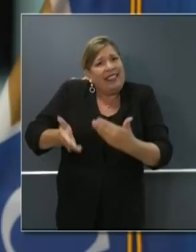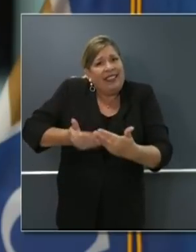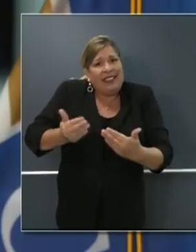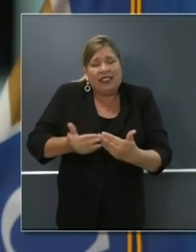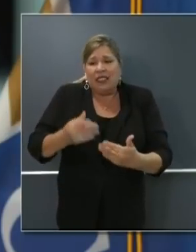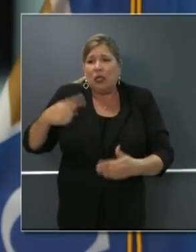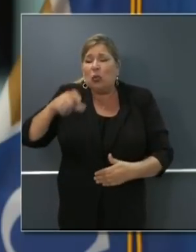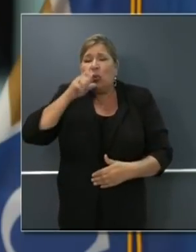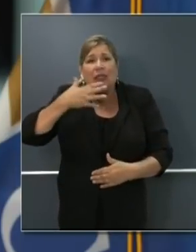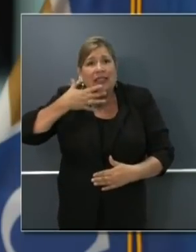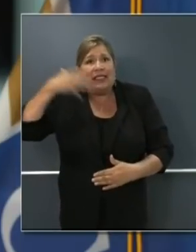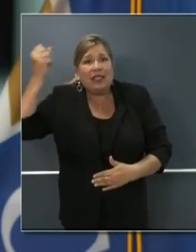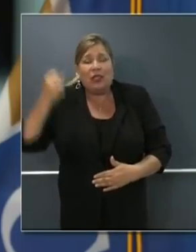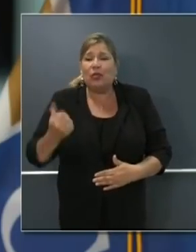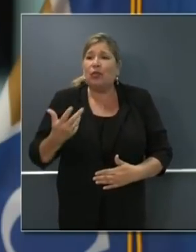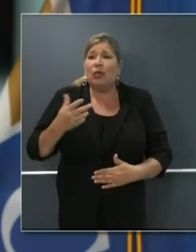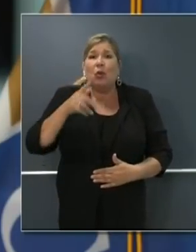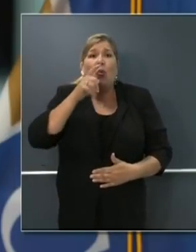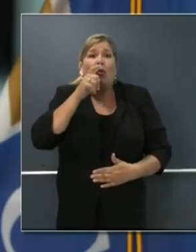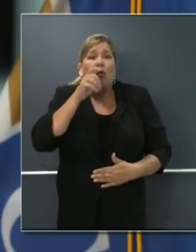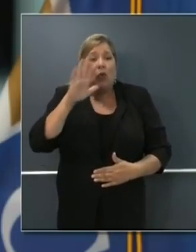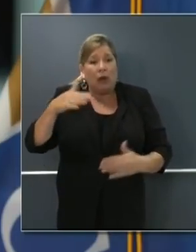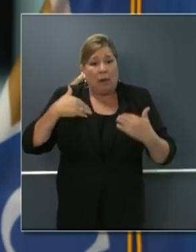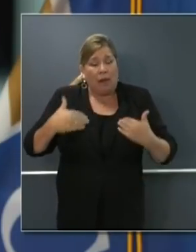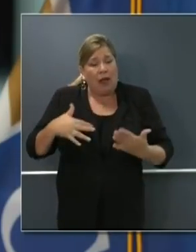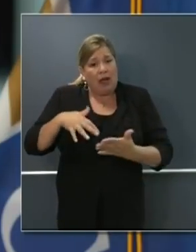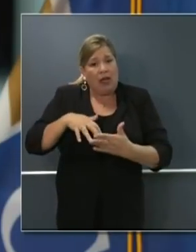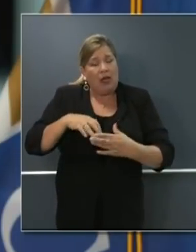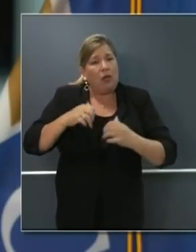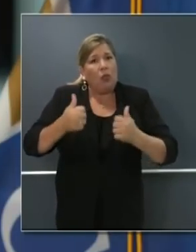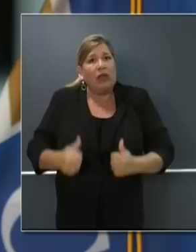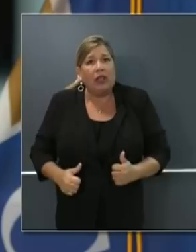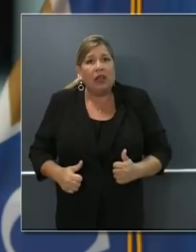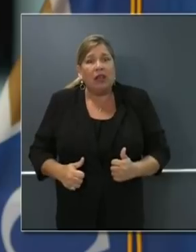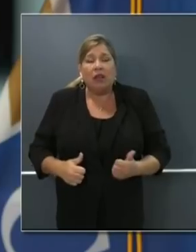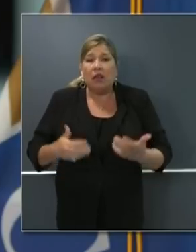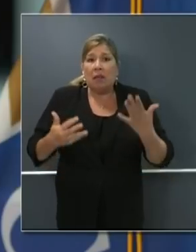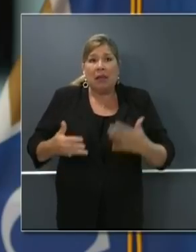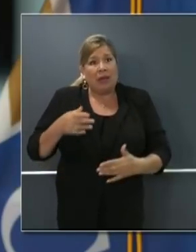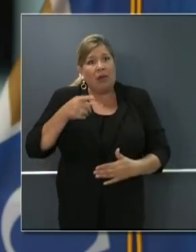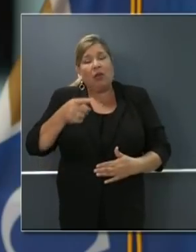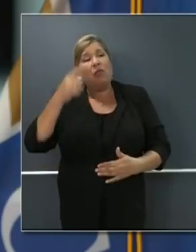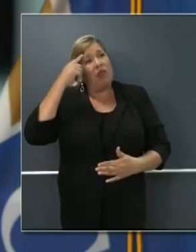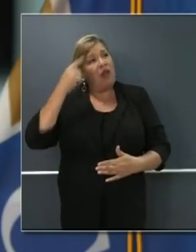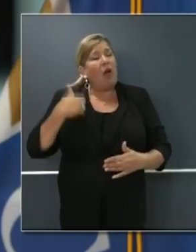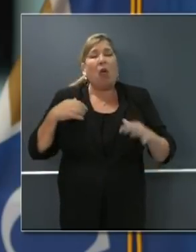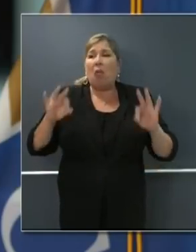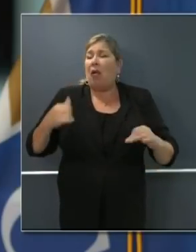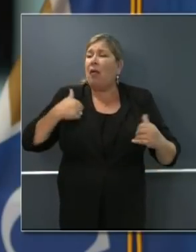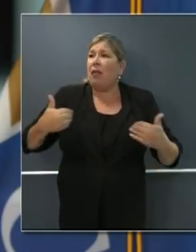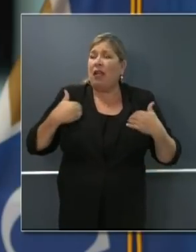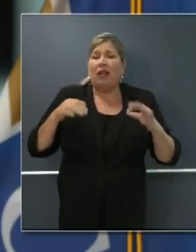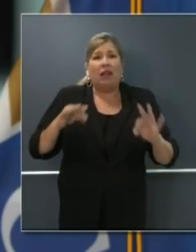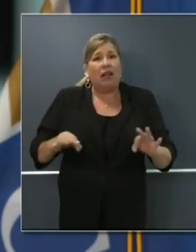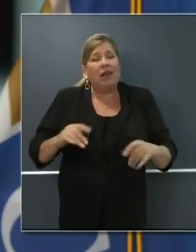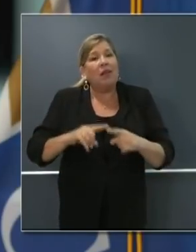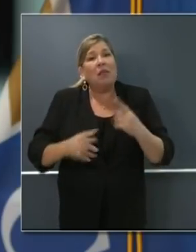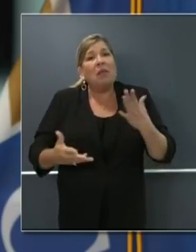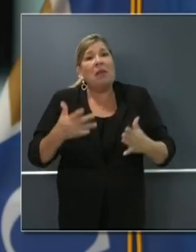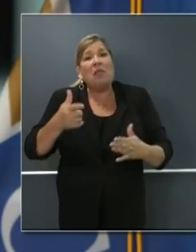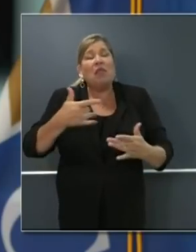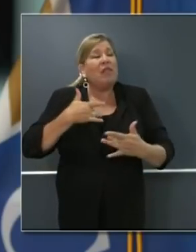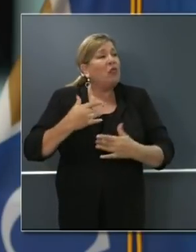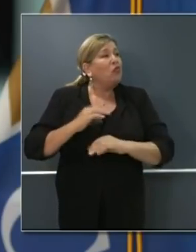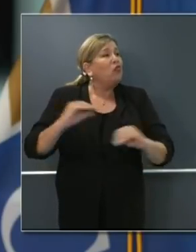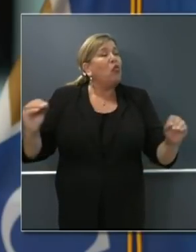you have a compromised immune system, you could be much younger, feel healthier, but you could put yourself at risk or your loved ones at risk. You may be asymptomatic,